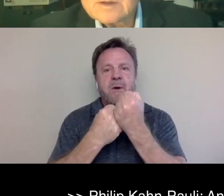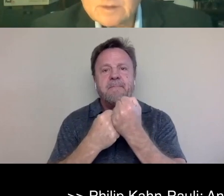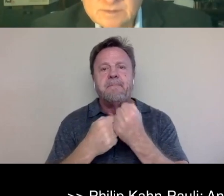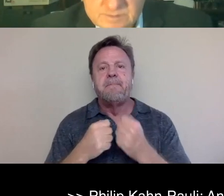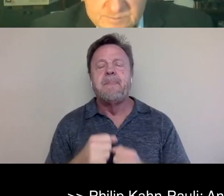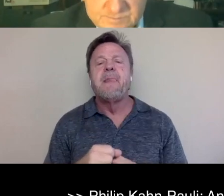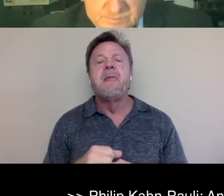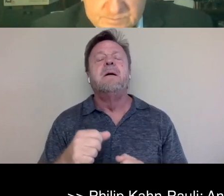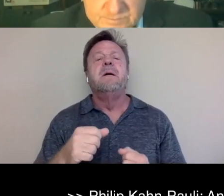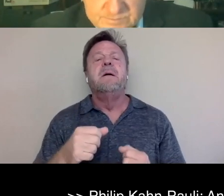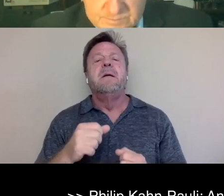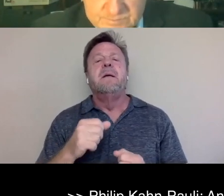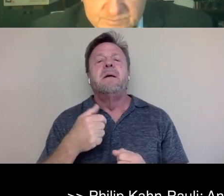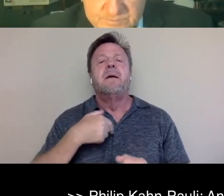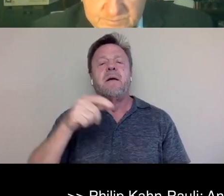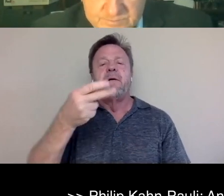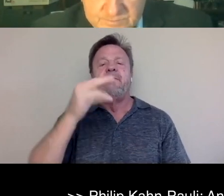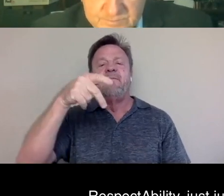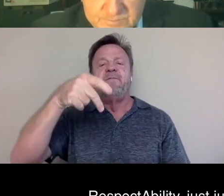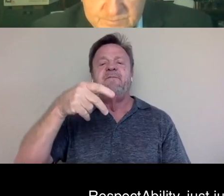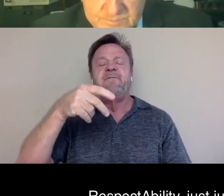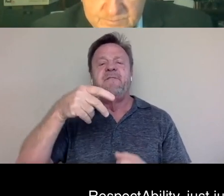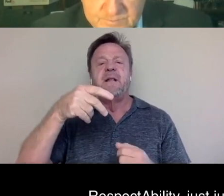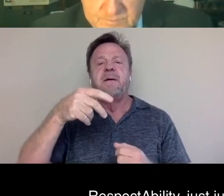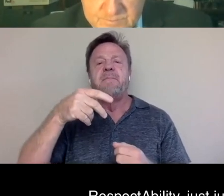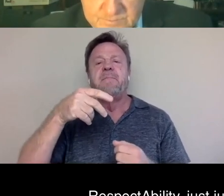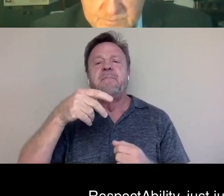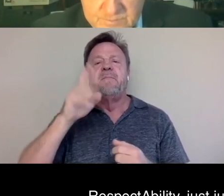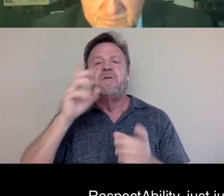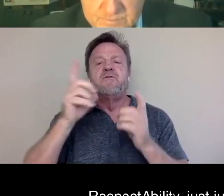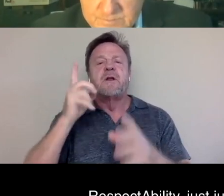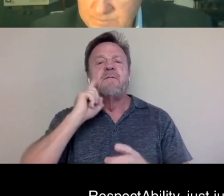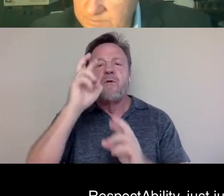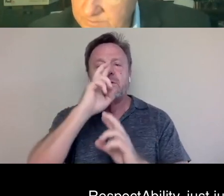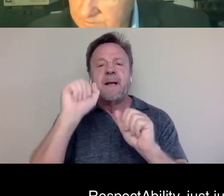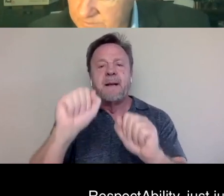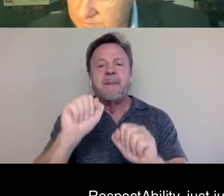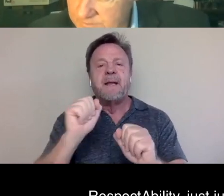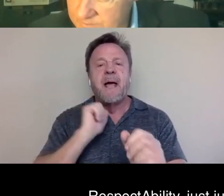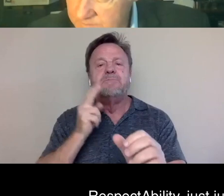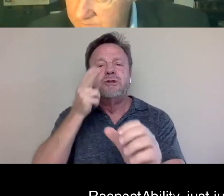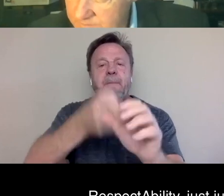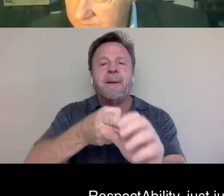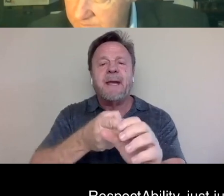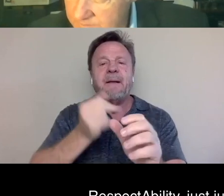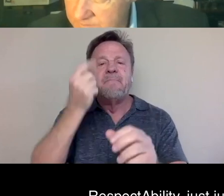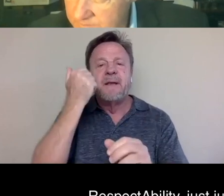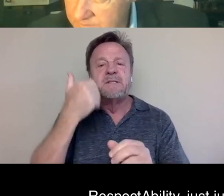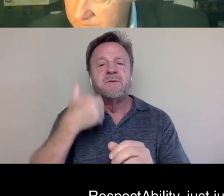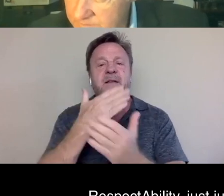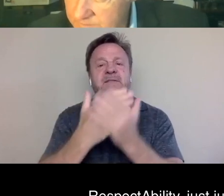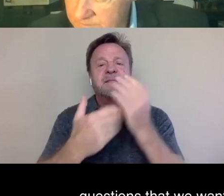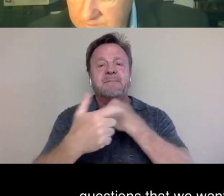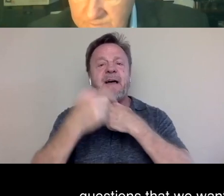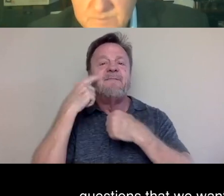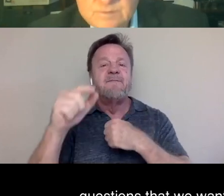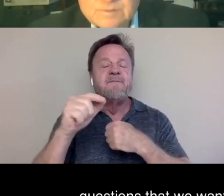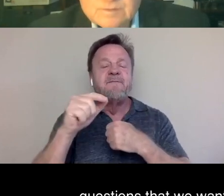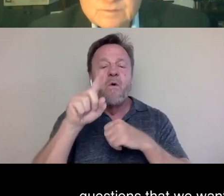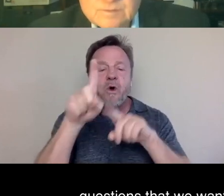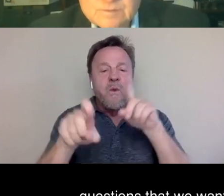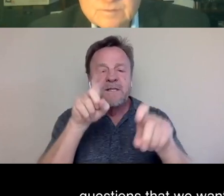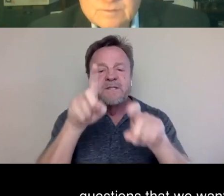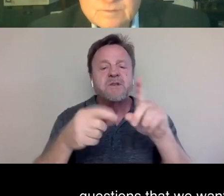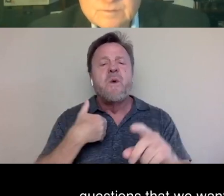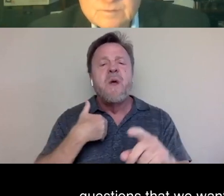Philip Conpoly, the Policy and Practices Director for RespectAbility, just jumping in here because we've got some time for questions. We have some questions that we